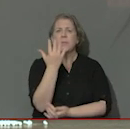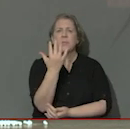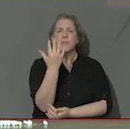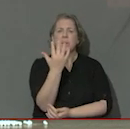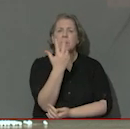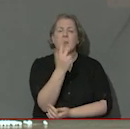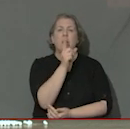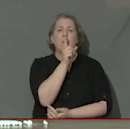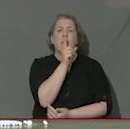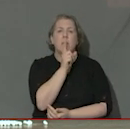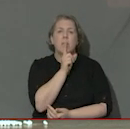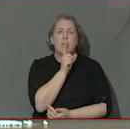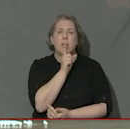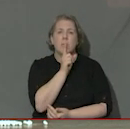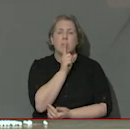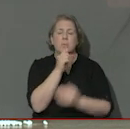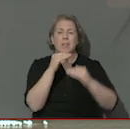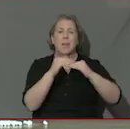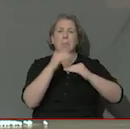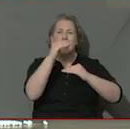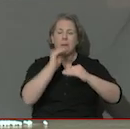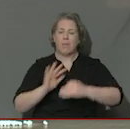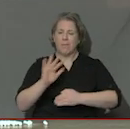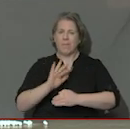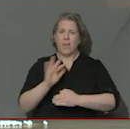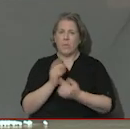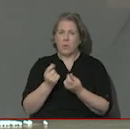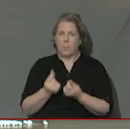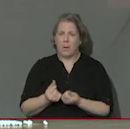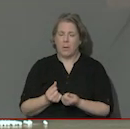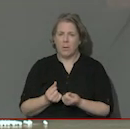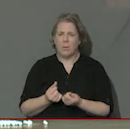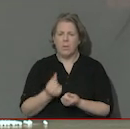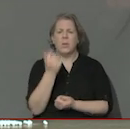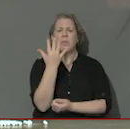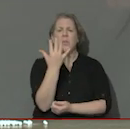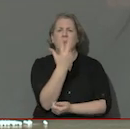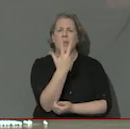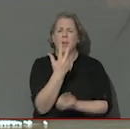558,000 above the average price. So what do we do with the 558?